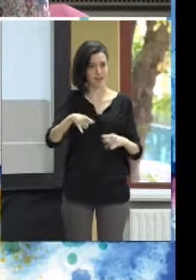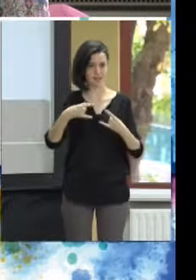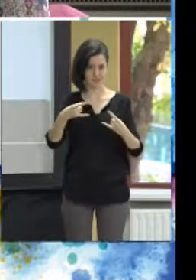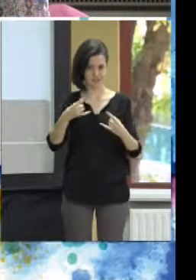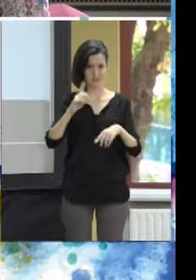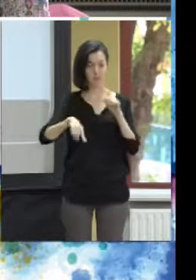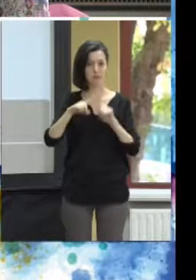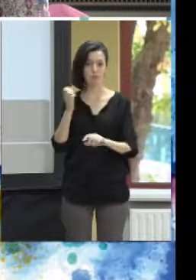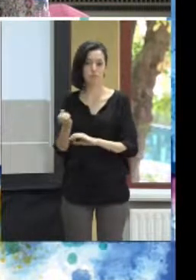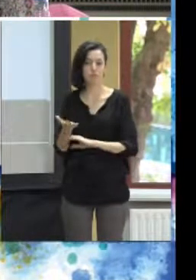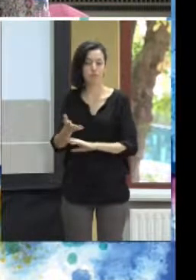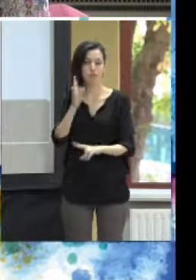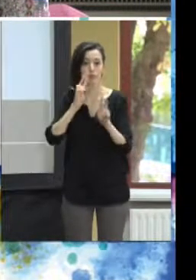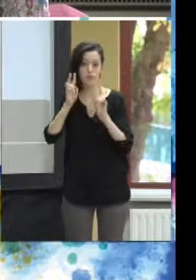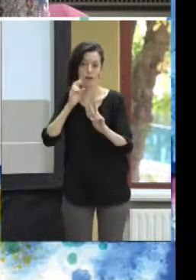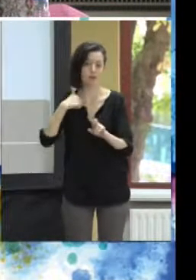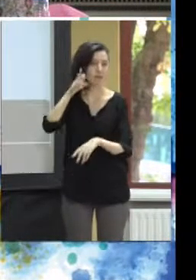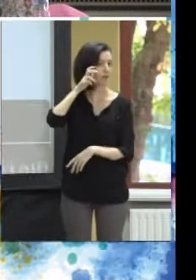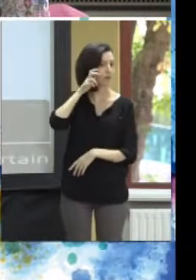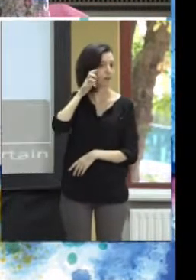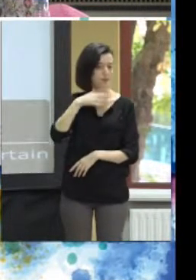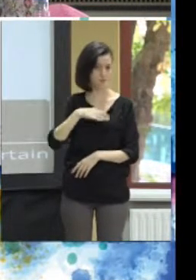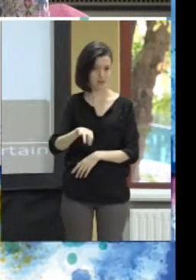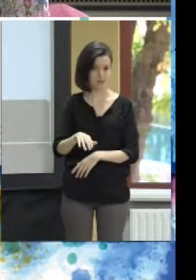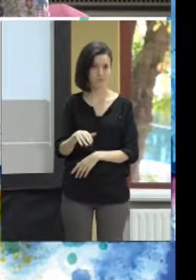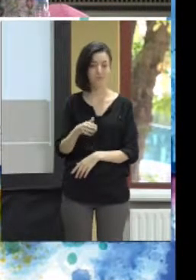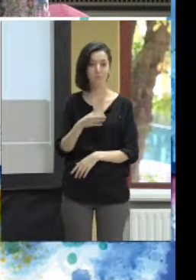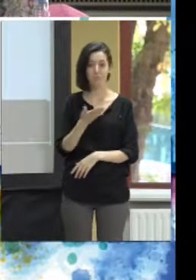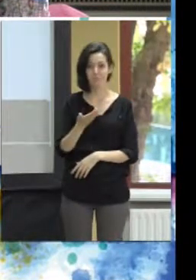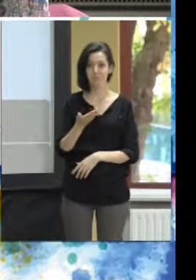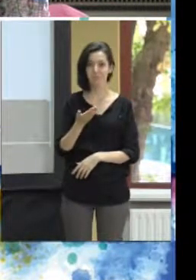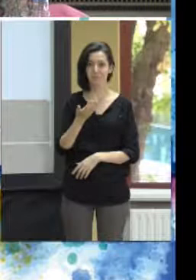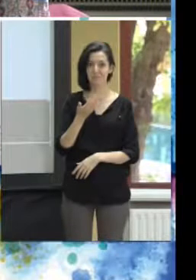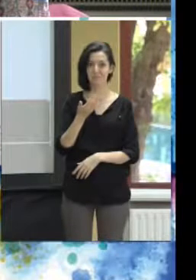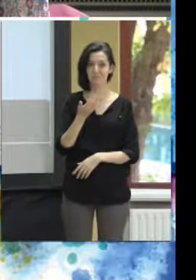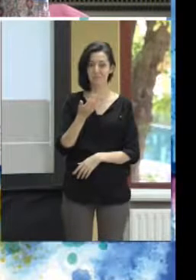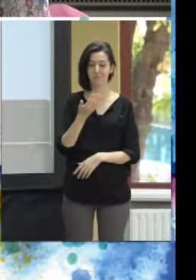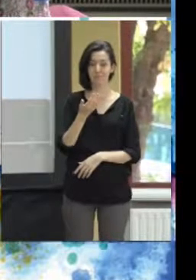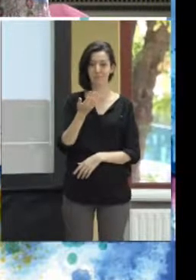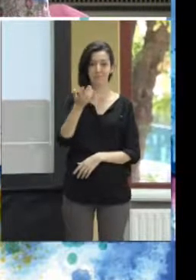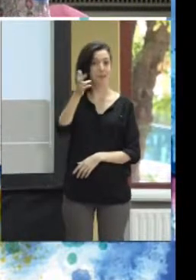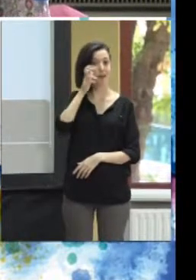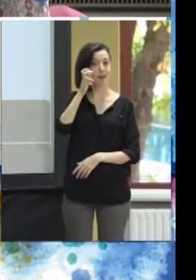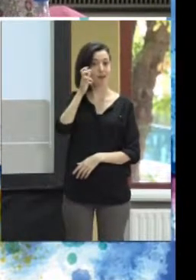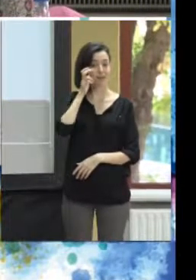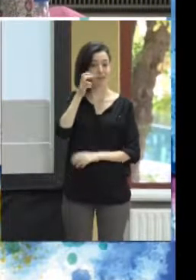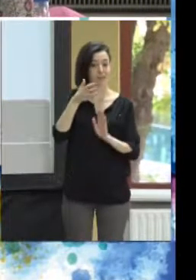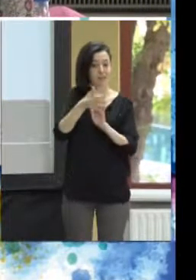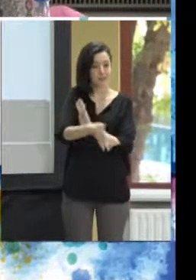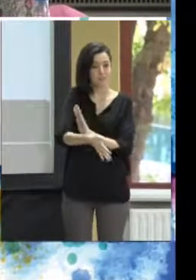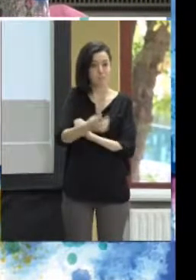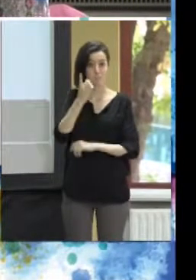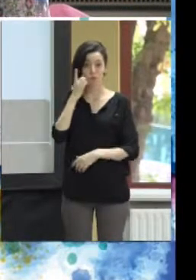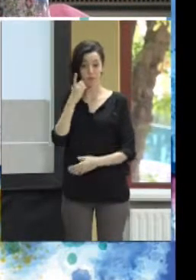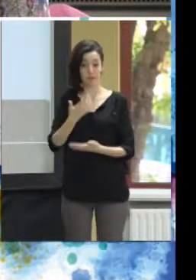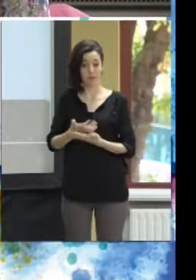visual productions. So, if we can have that audio description